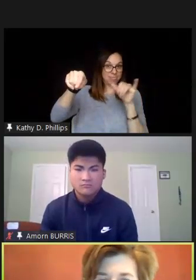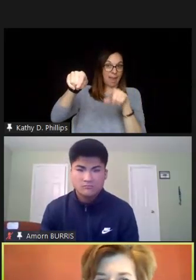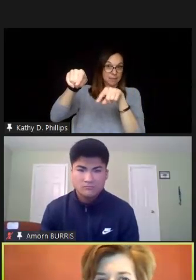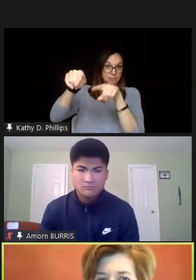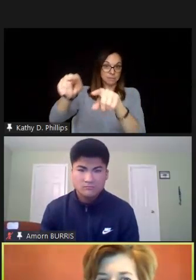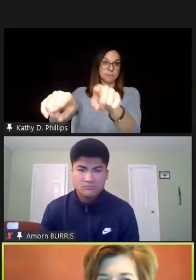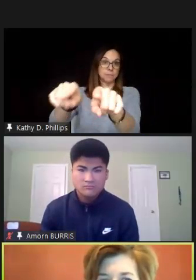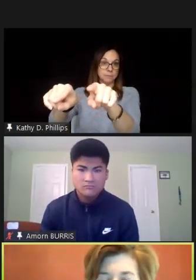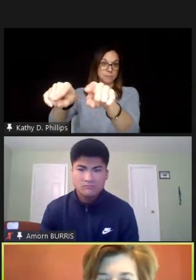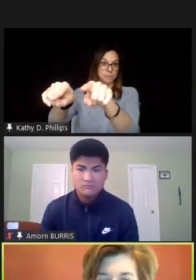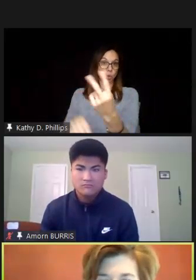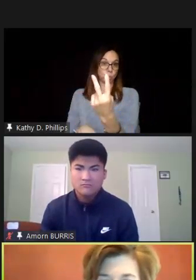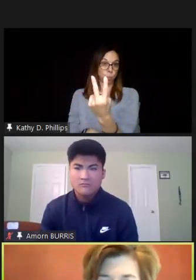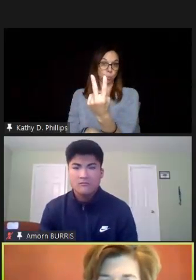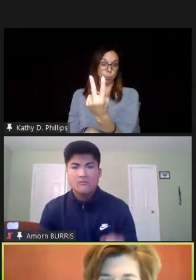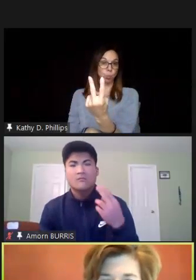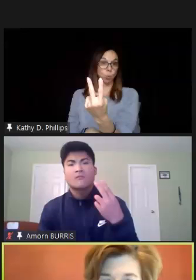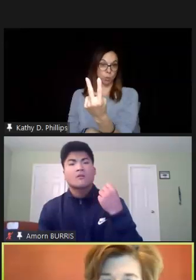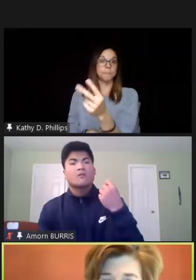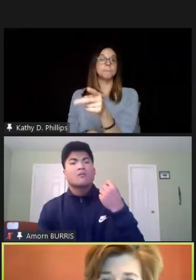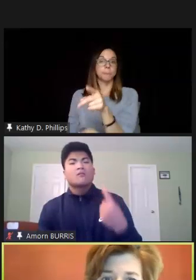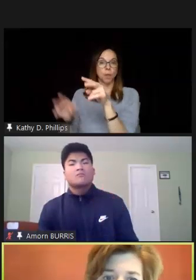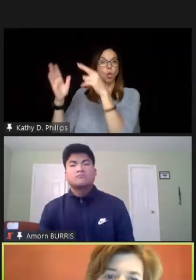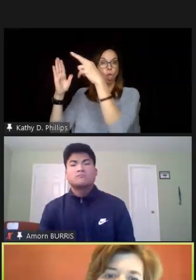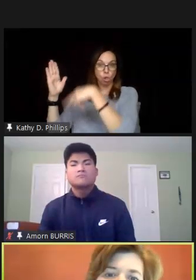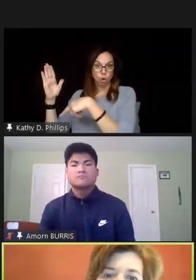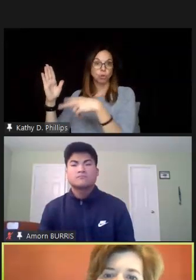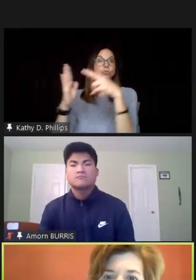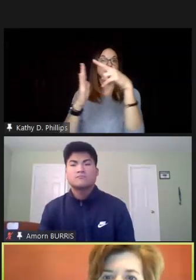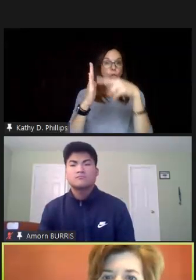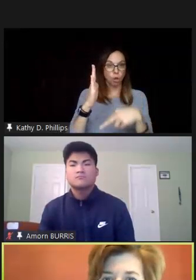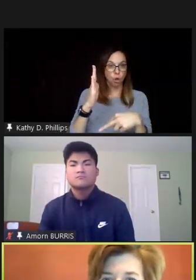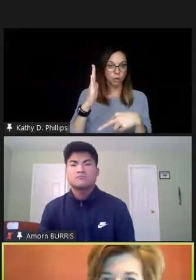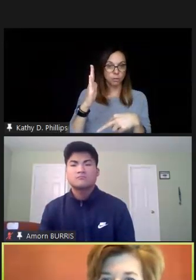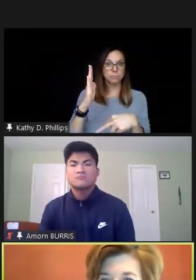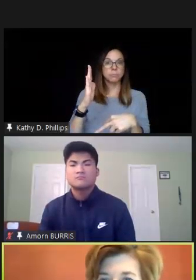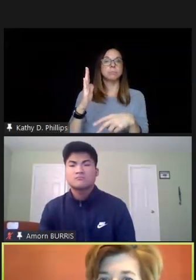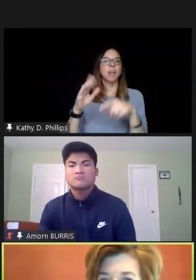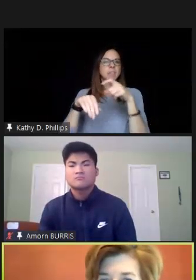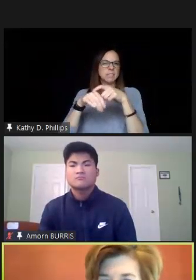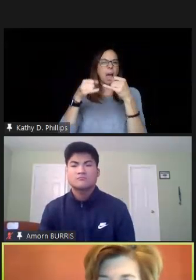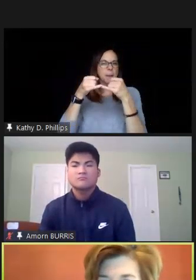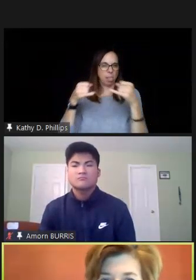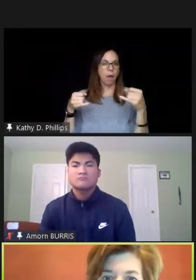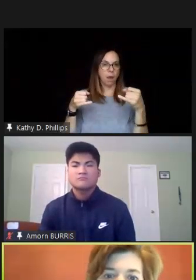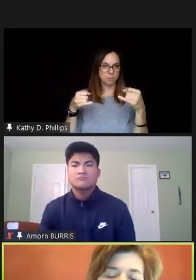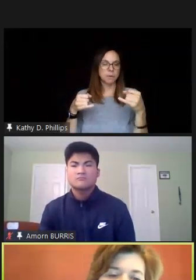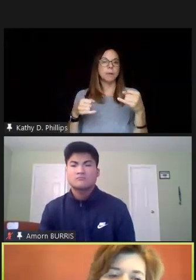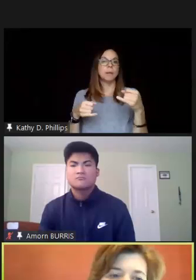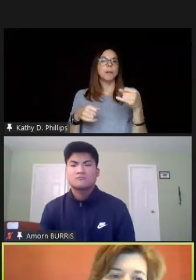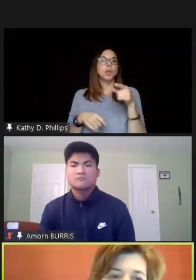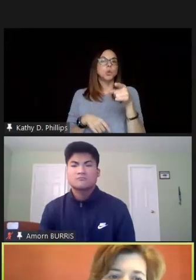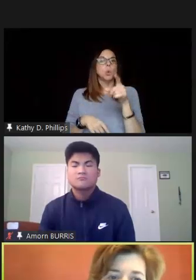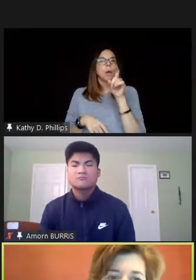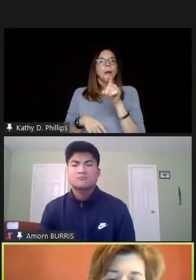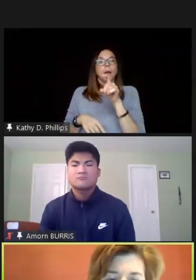The page that has all of the sources on it, the pictures, and then the other page that is a timeline. And